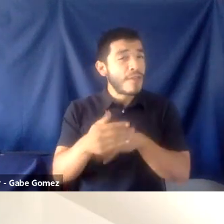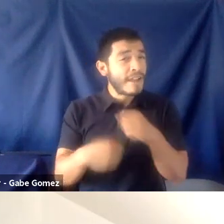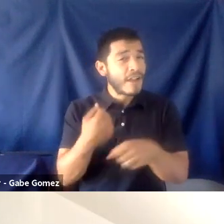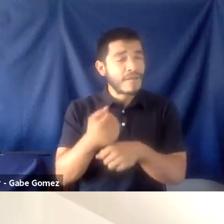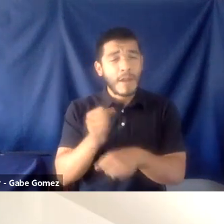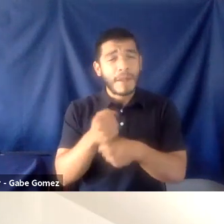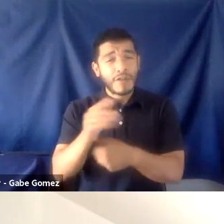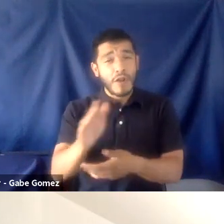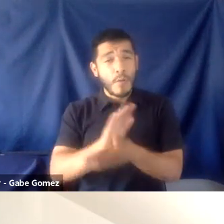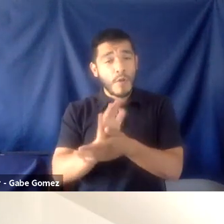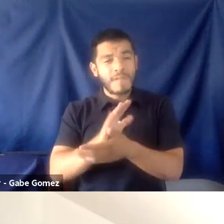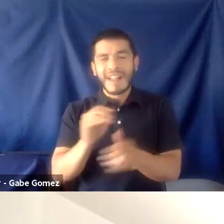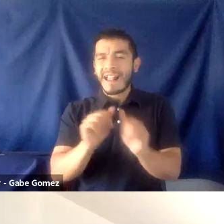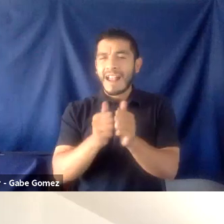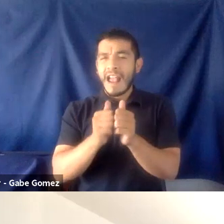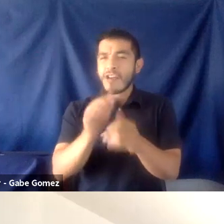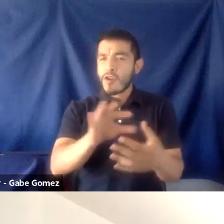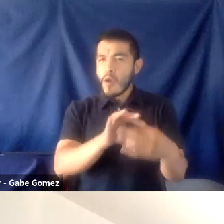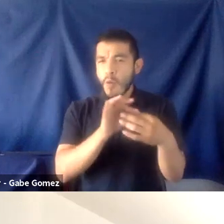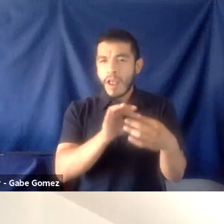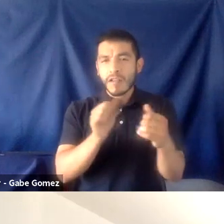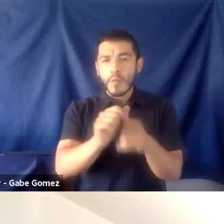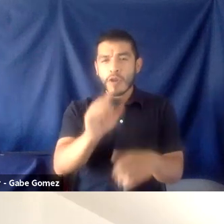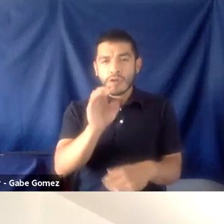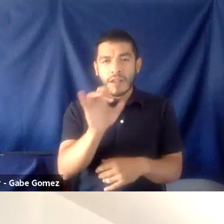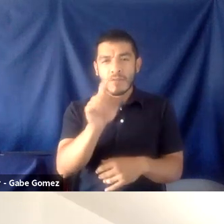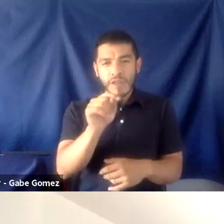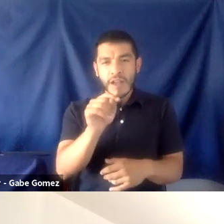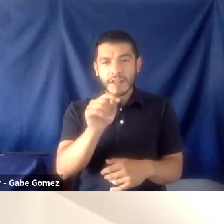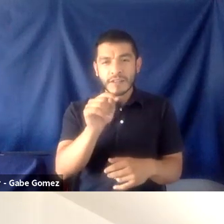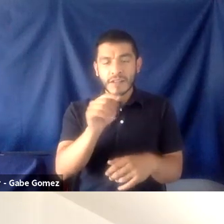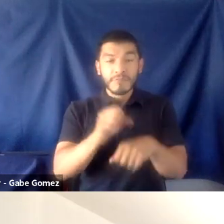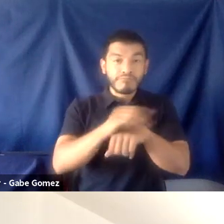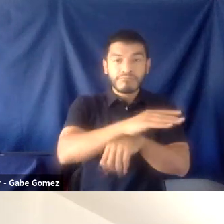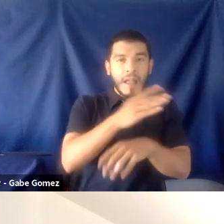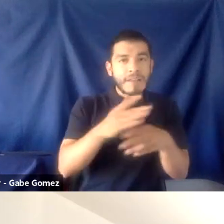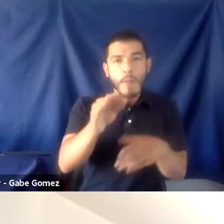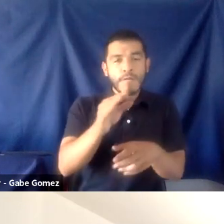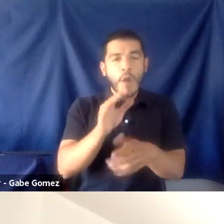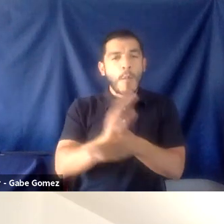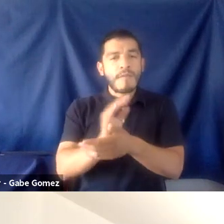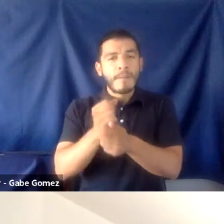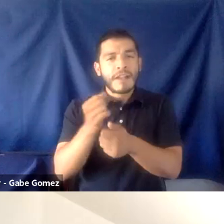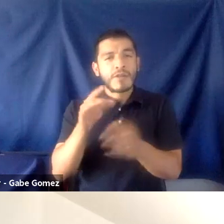the documentary, and how the relationship with your subject informed some of your filmmaking choices?